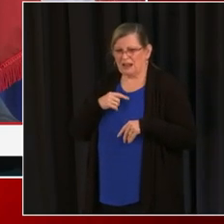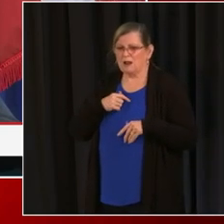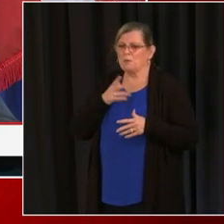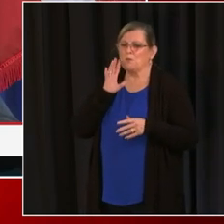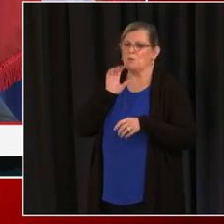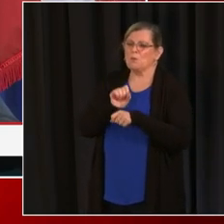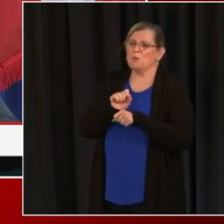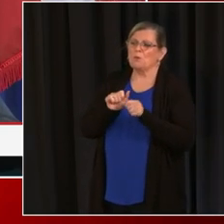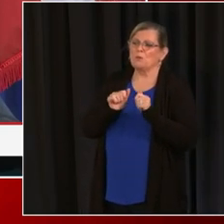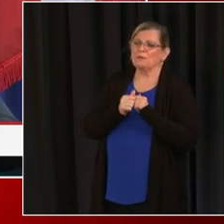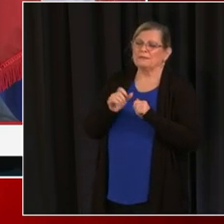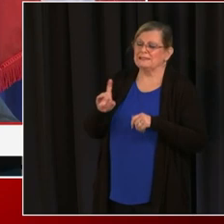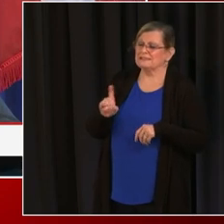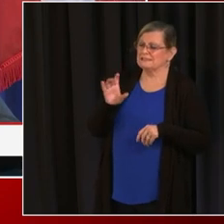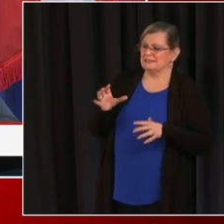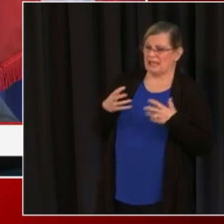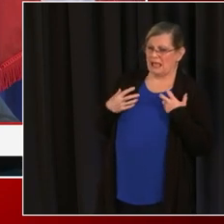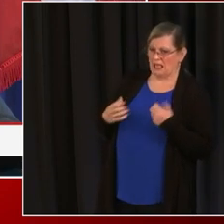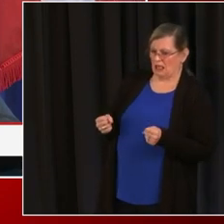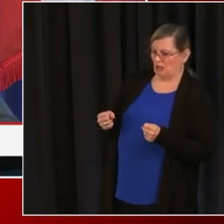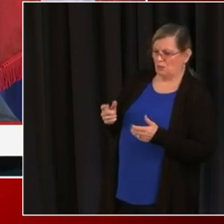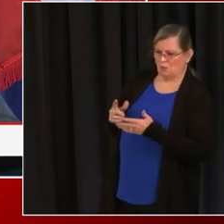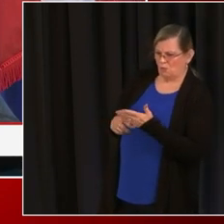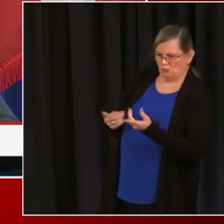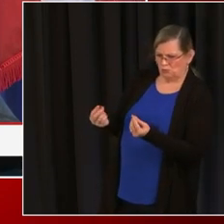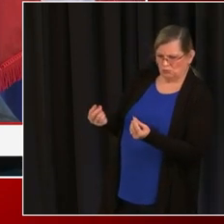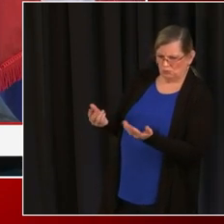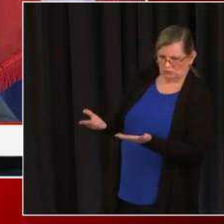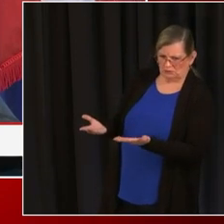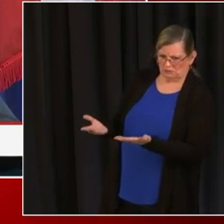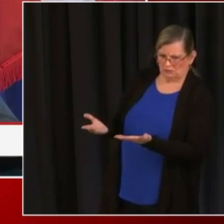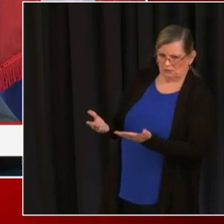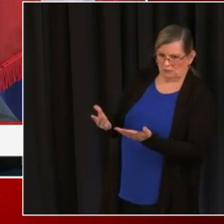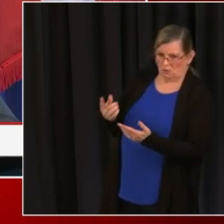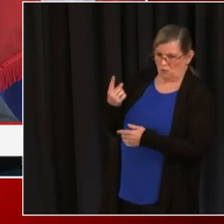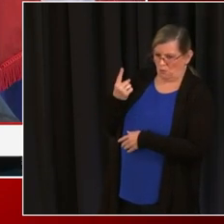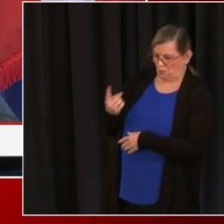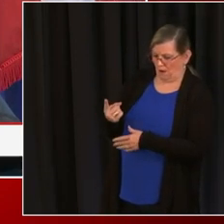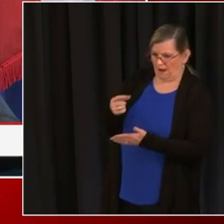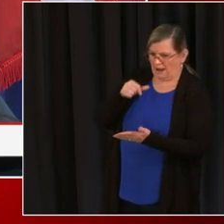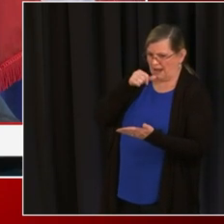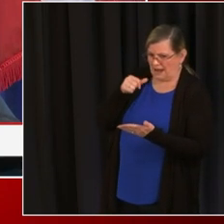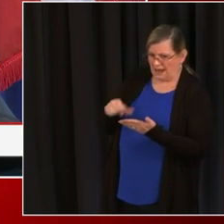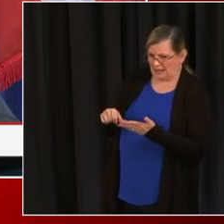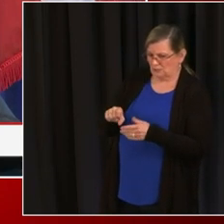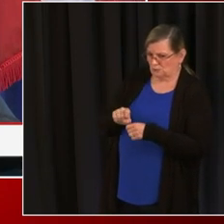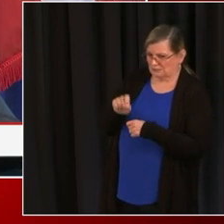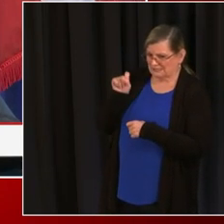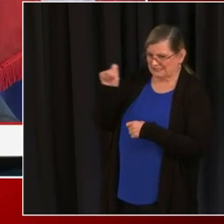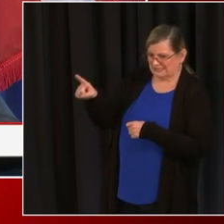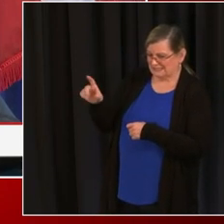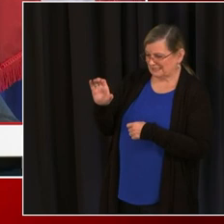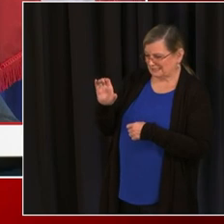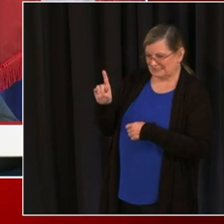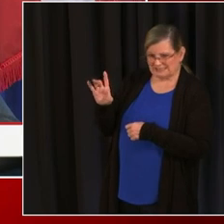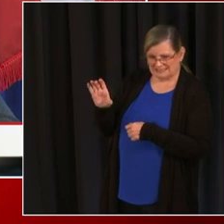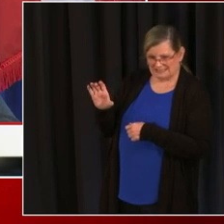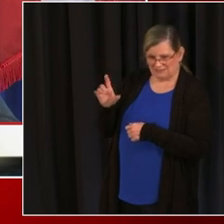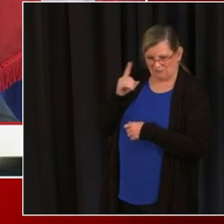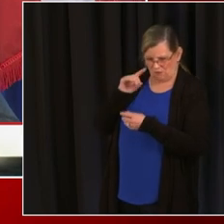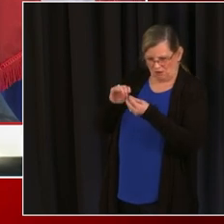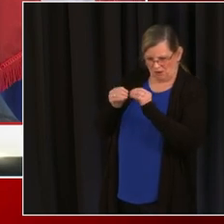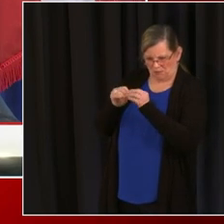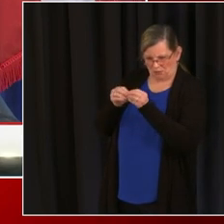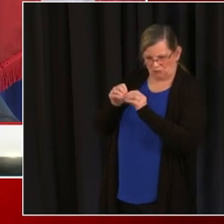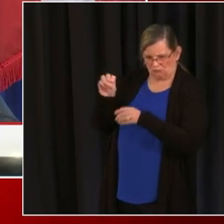going to work with DC Health to do and put in one single letter to the CDC where we think their